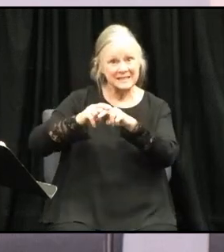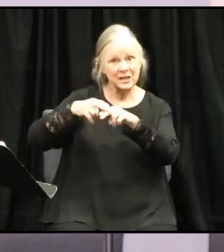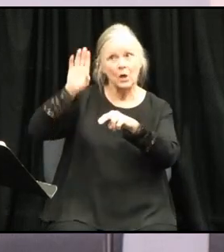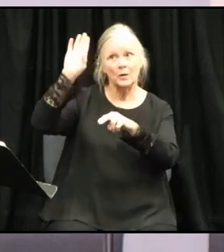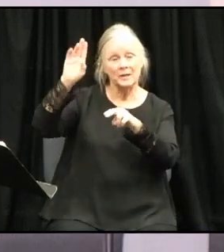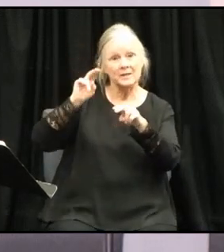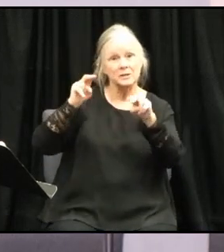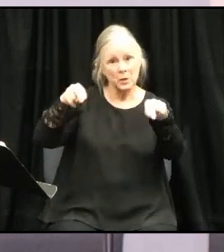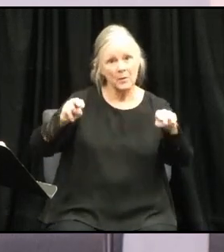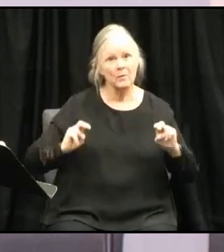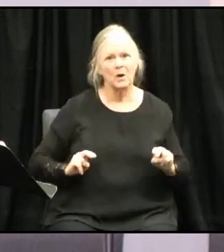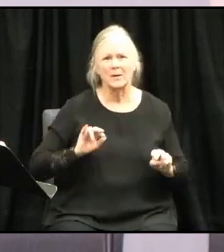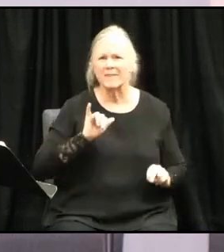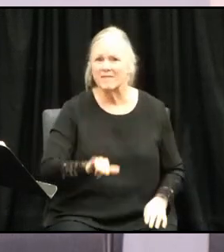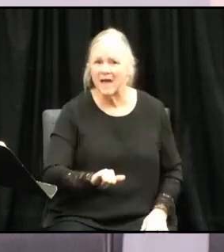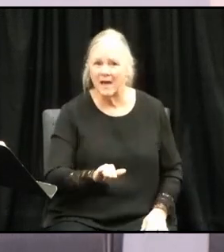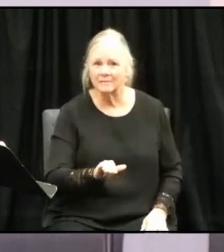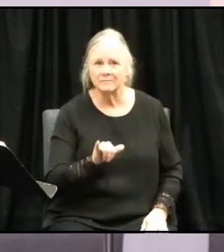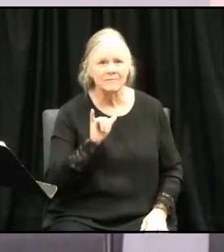forever.